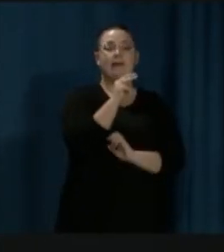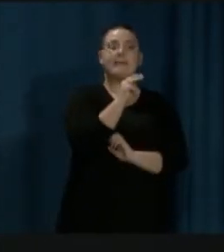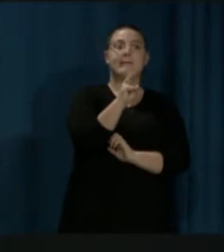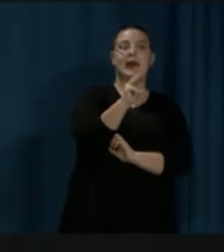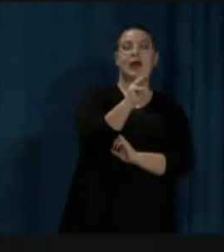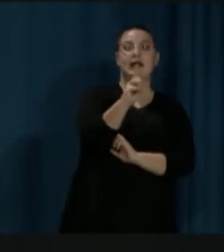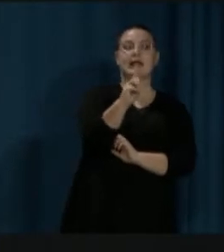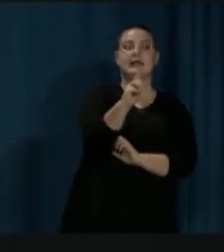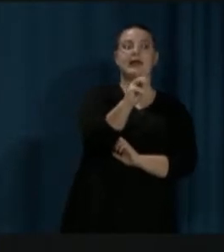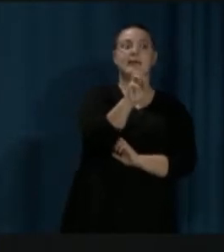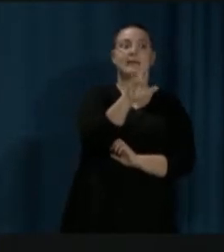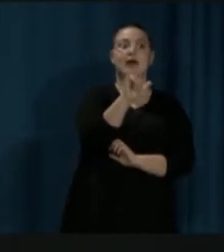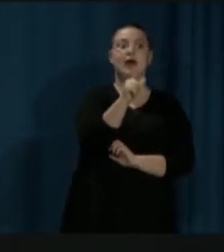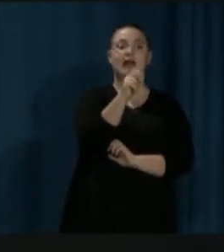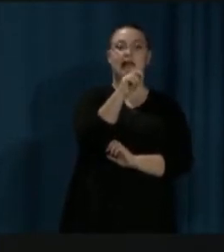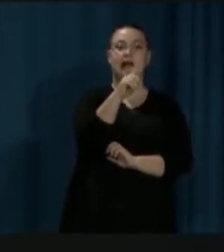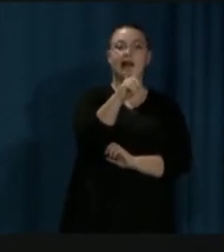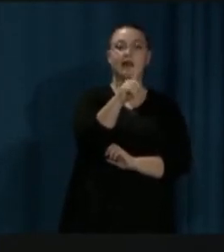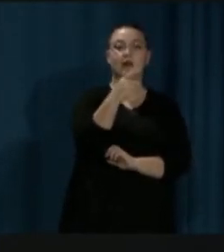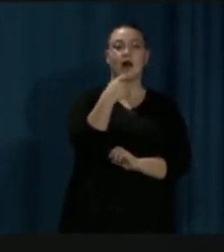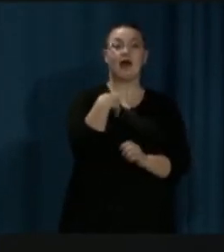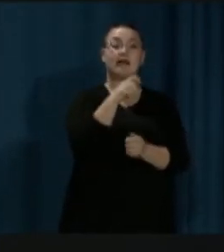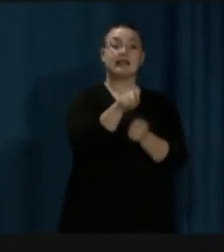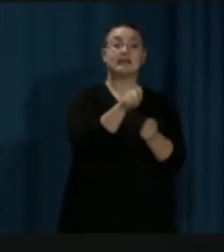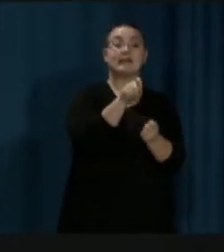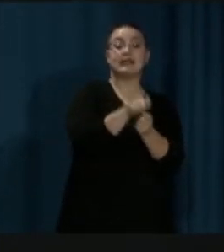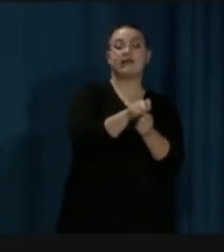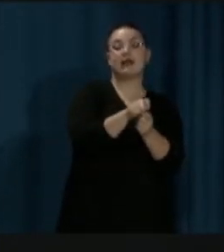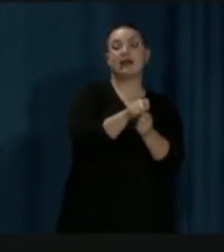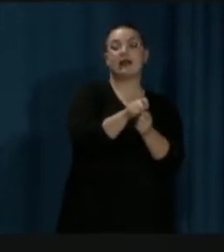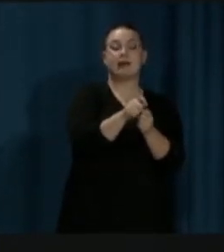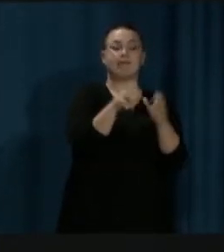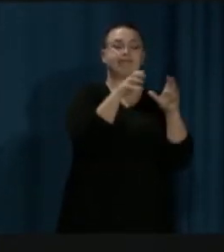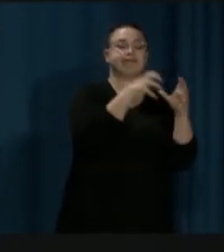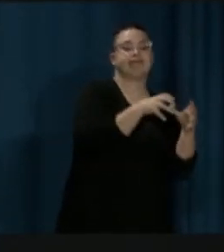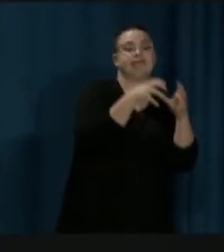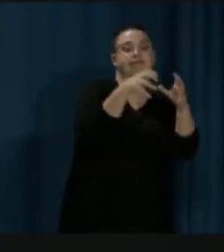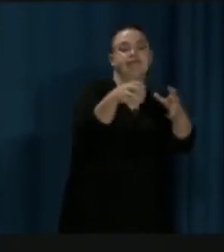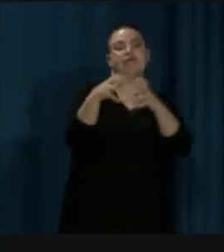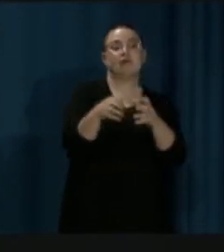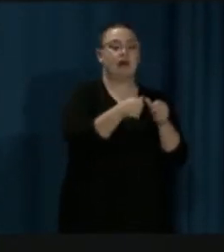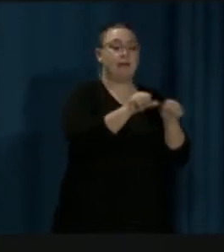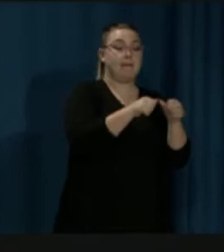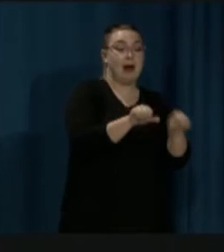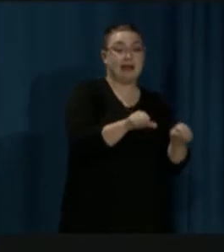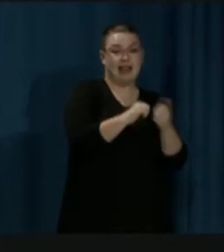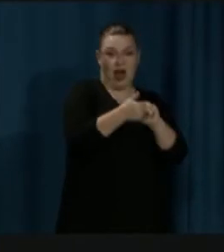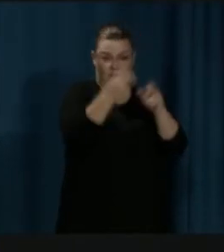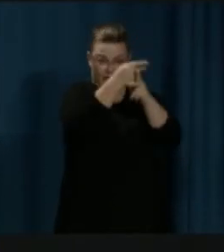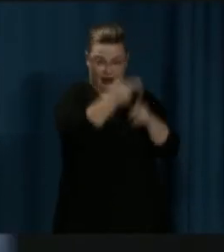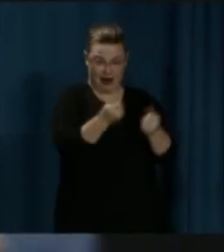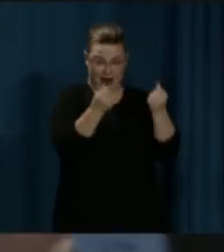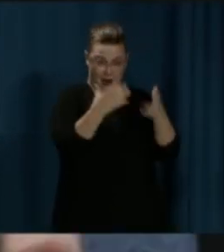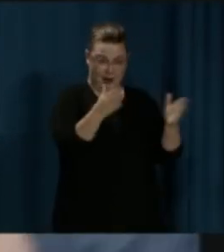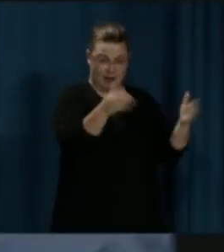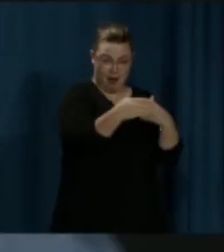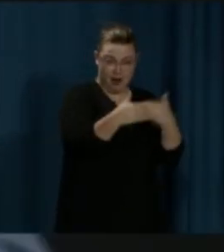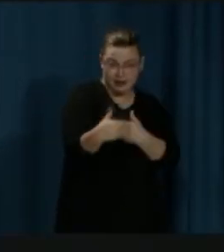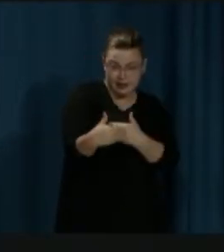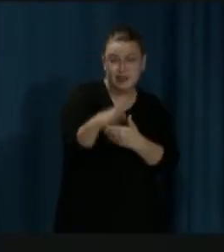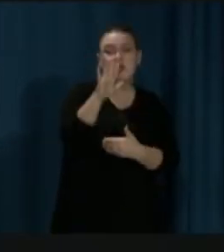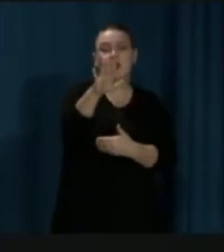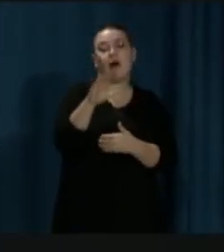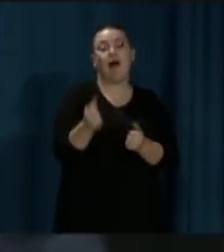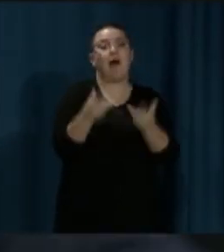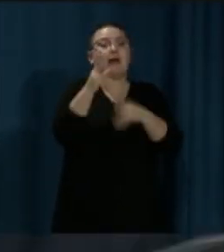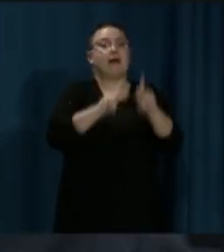will mandate a certain number of ballot drop boxes per county based on population. Okay. To be kind of spread out